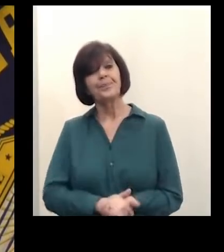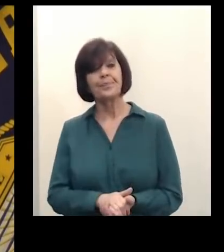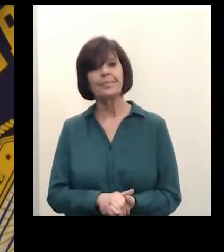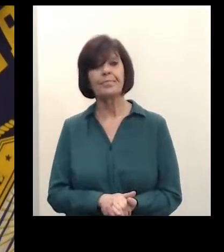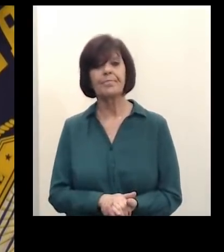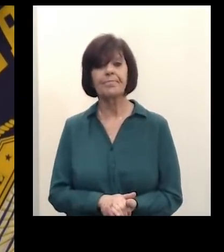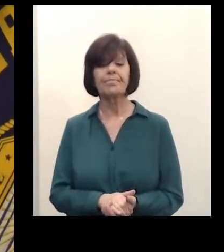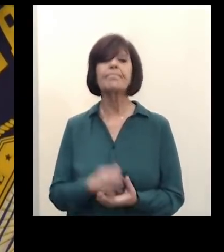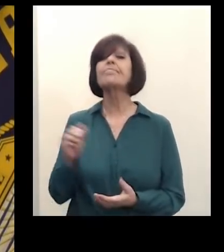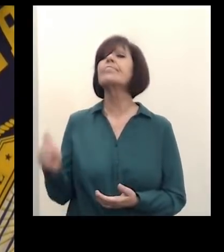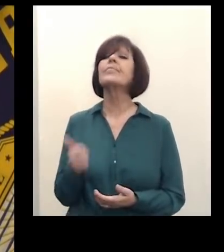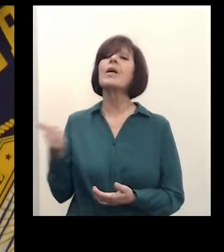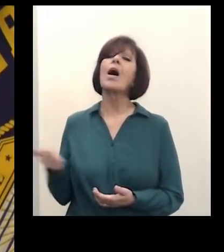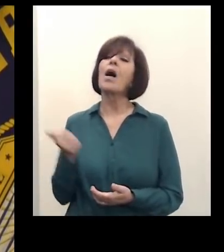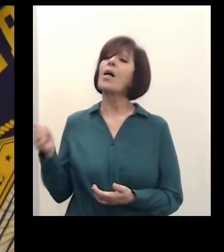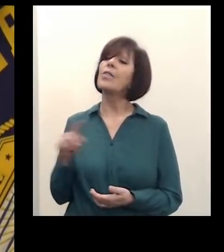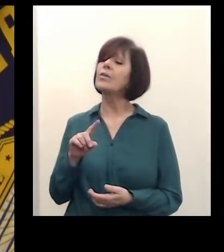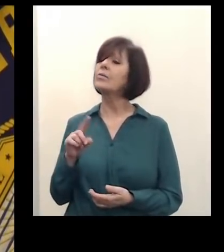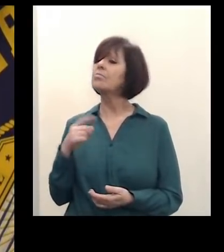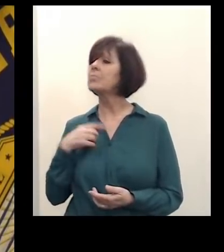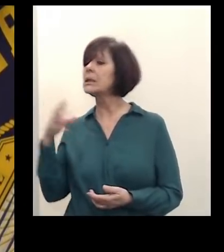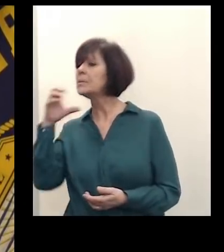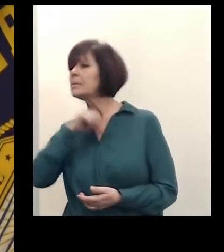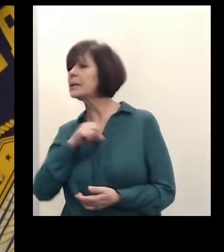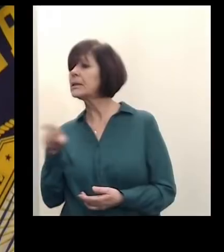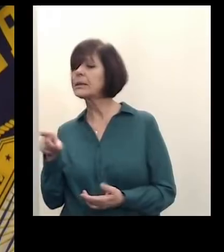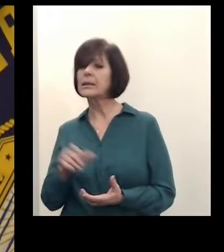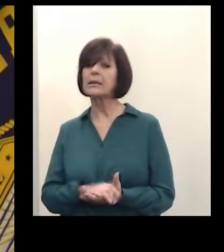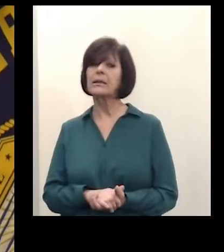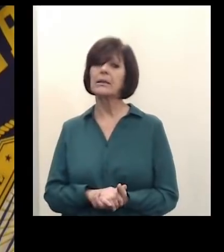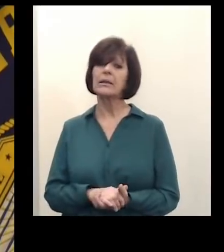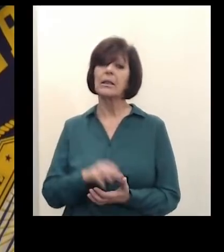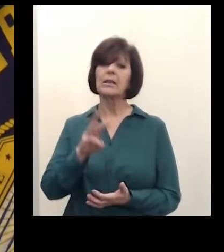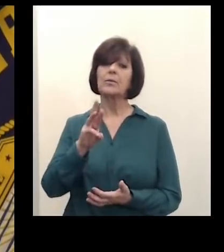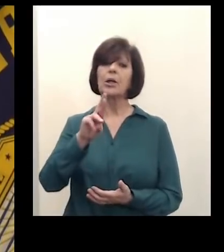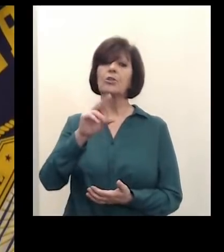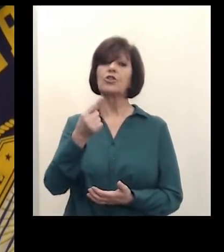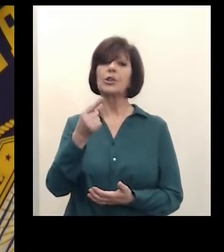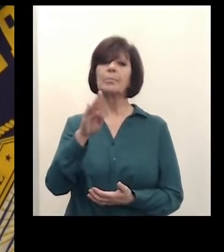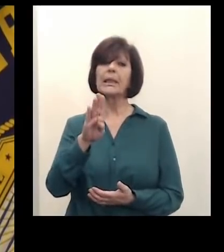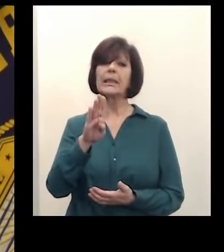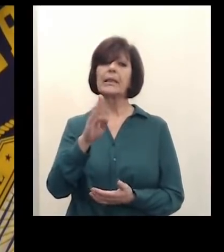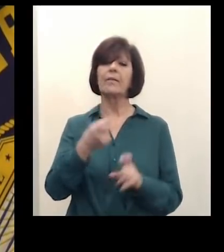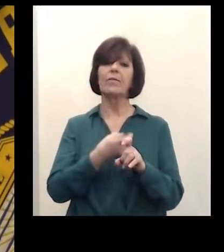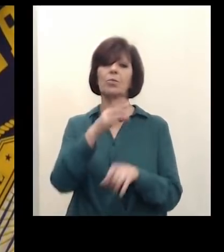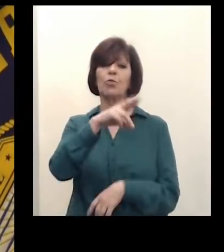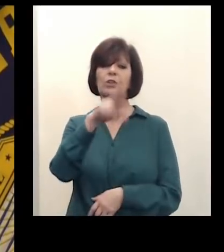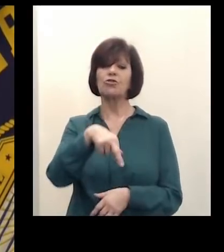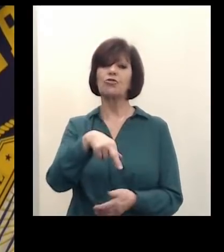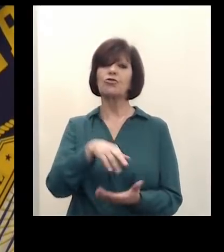Any other media outlets that I see? We have a WRGB from Rochester.